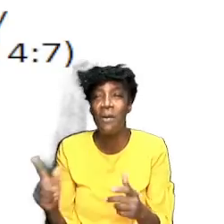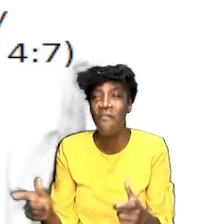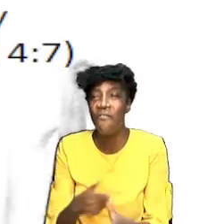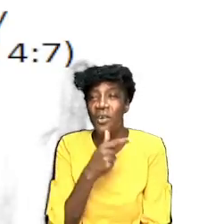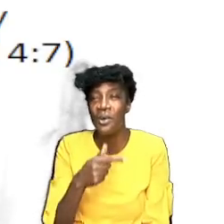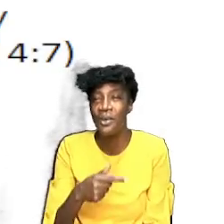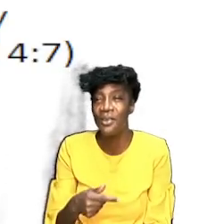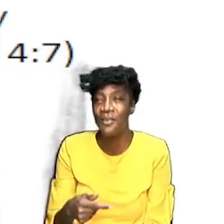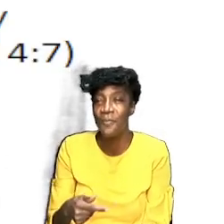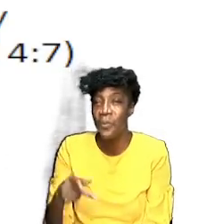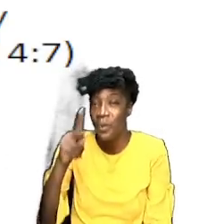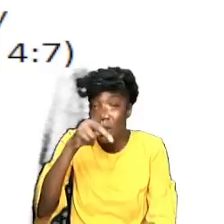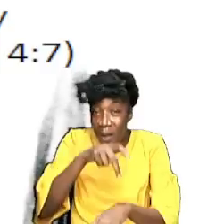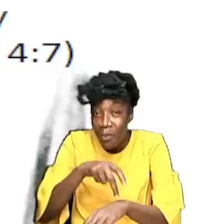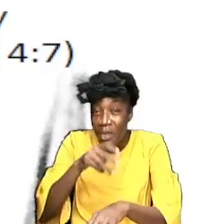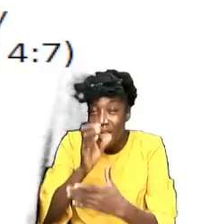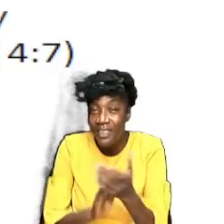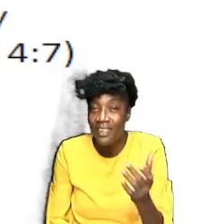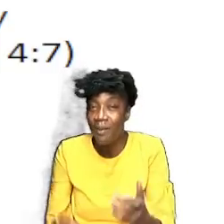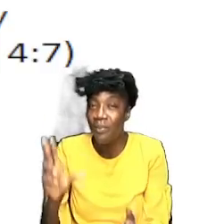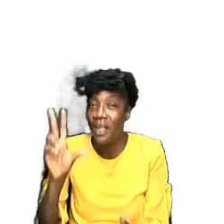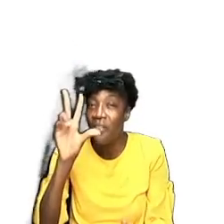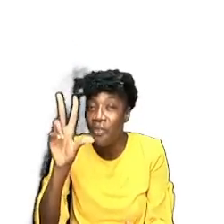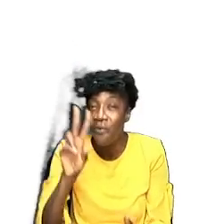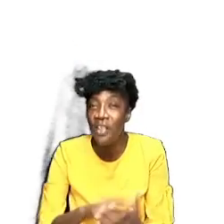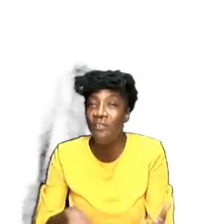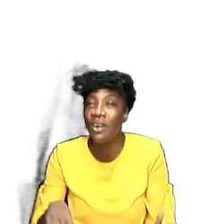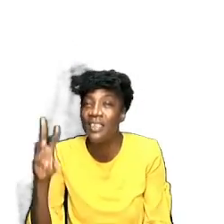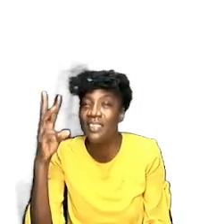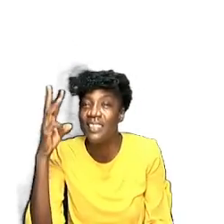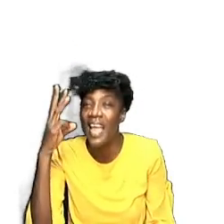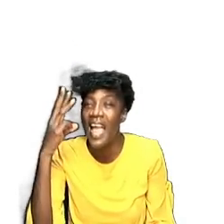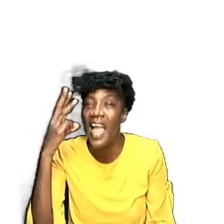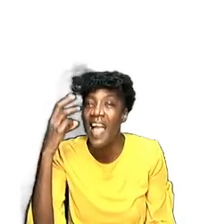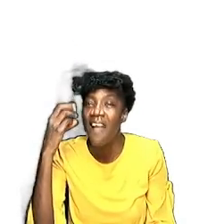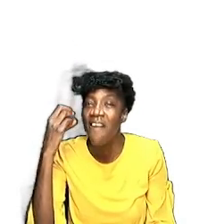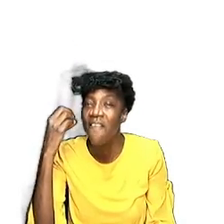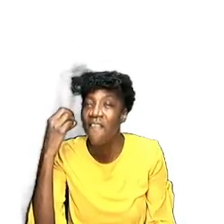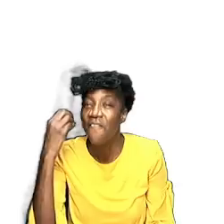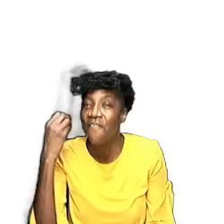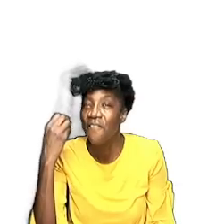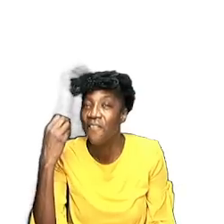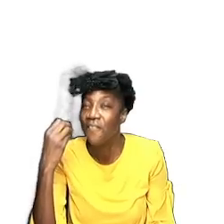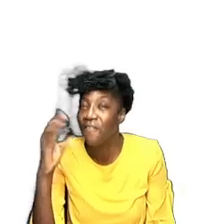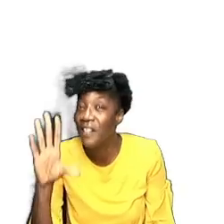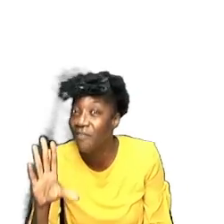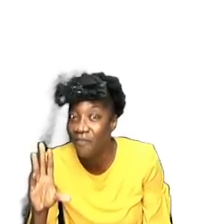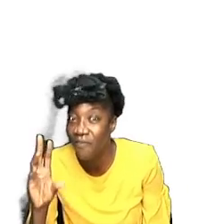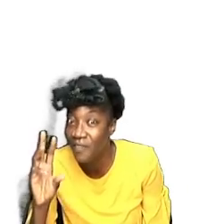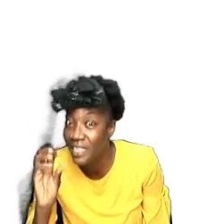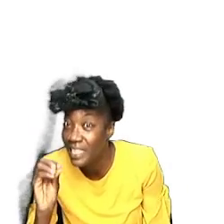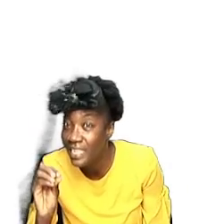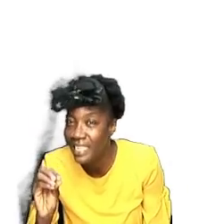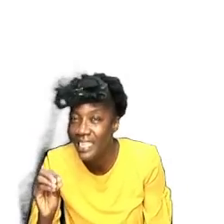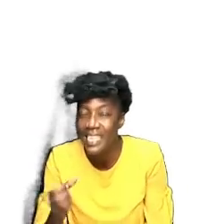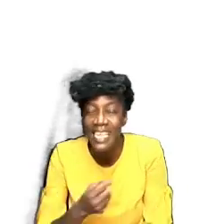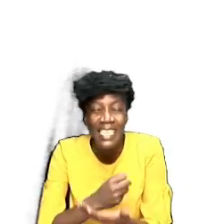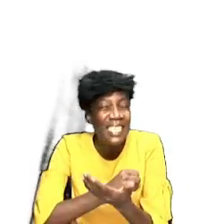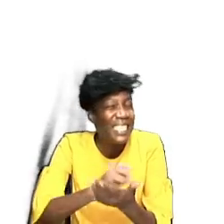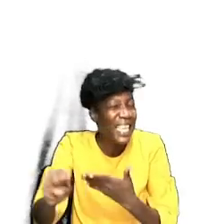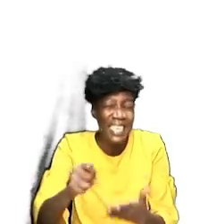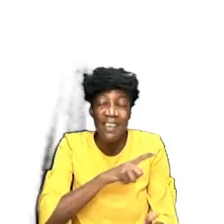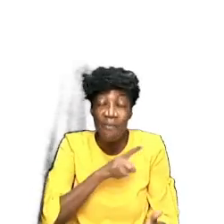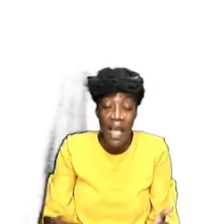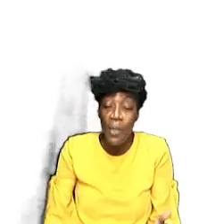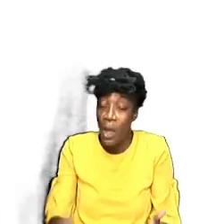3, verse 15, and I love this verse, it says, but sanctify the Lord God in your heart, and be ready